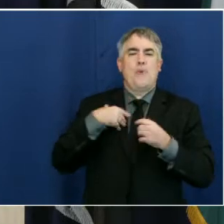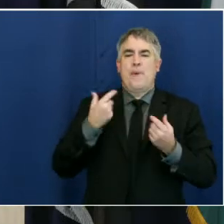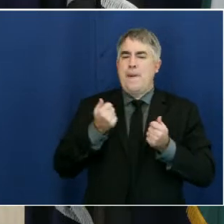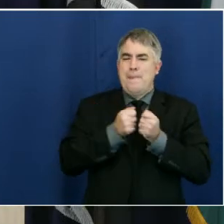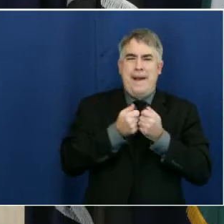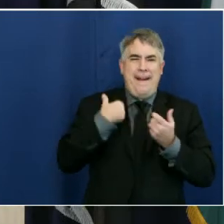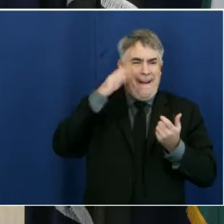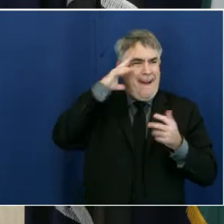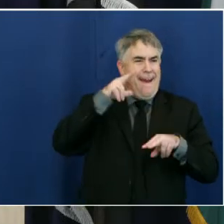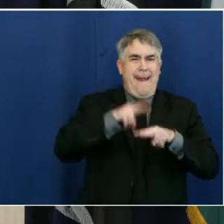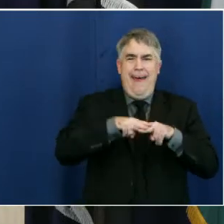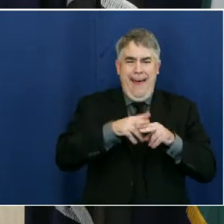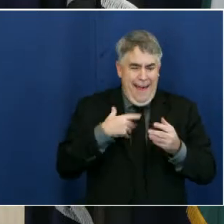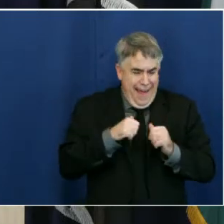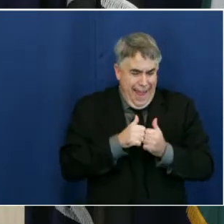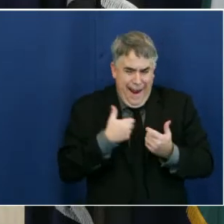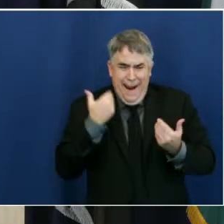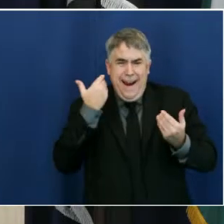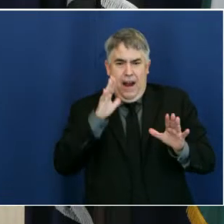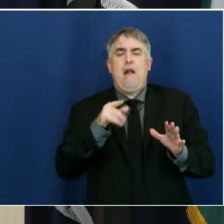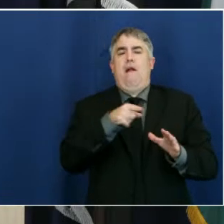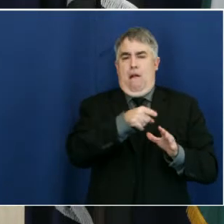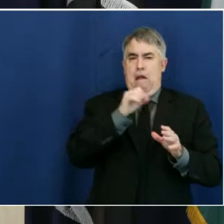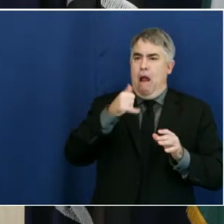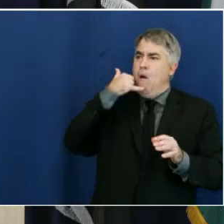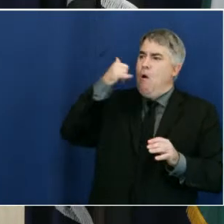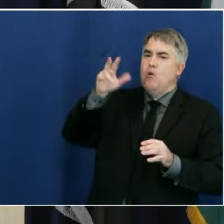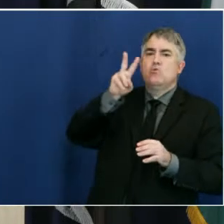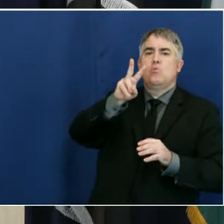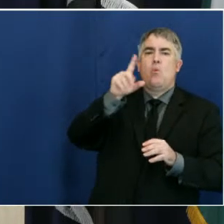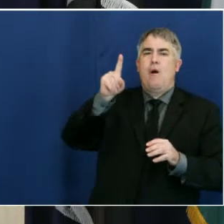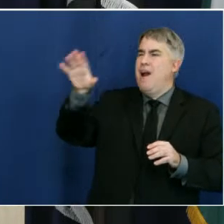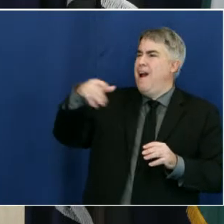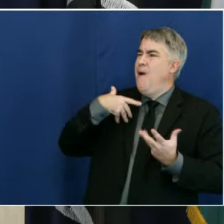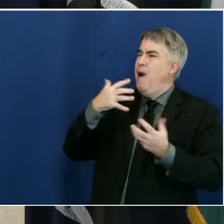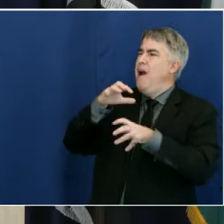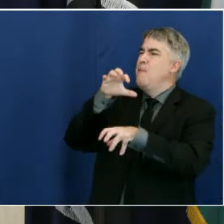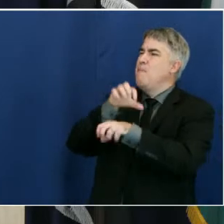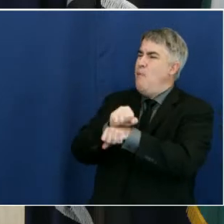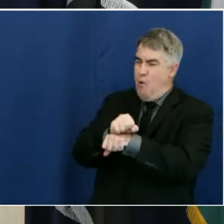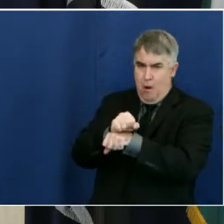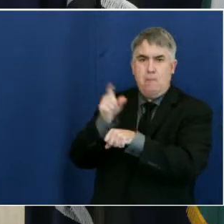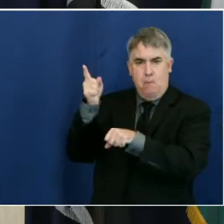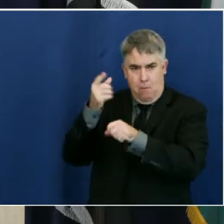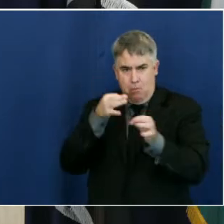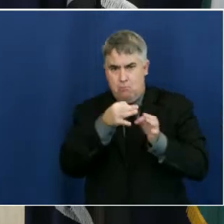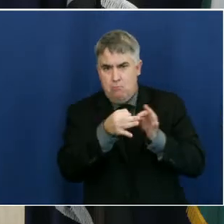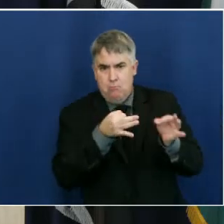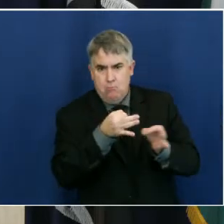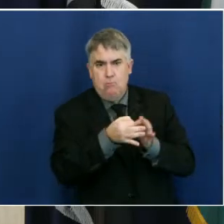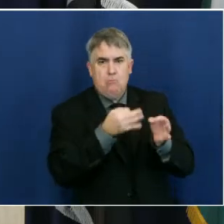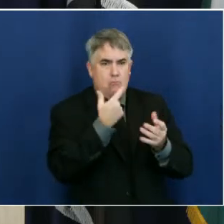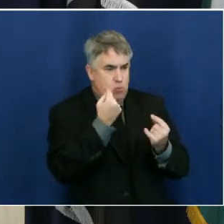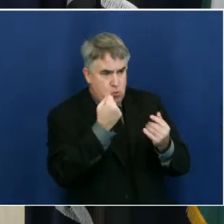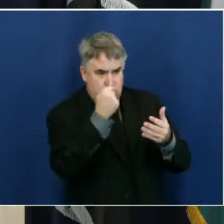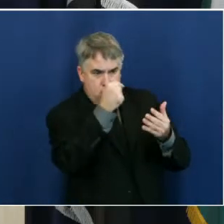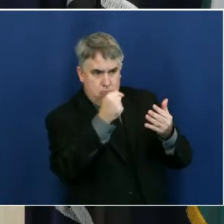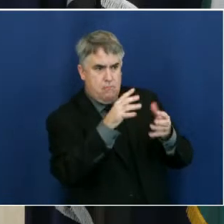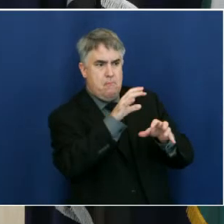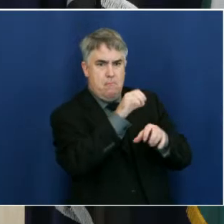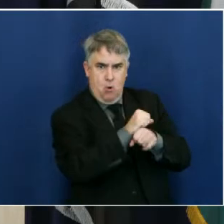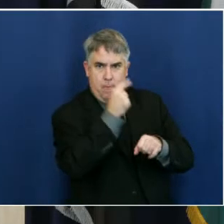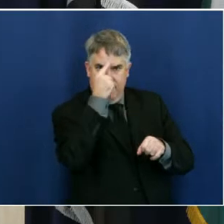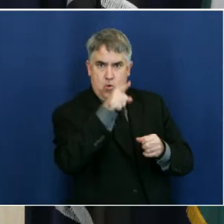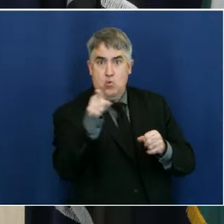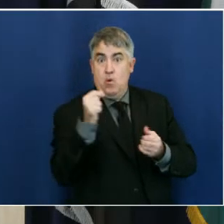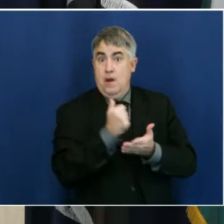system. Someone will be there to help connect them to their health system partner. We continue to ask all San Diegans,